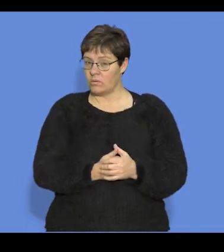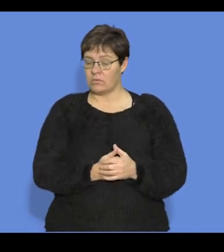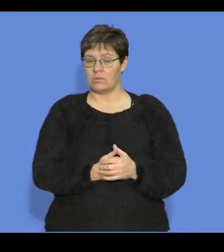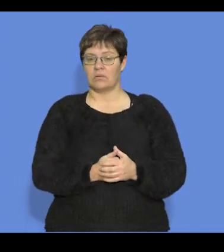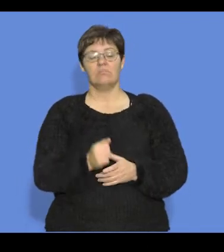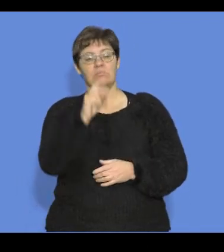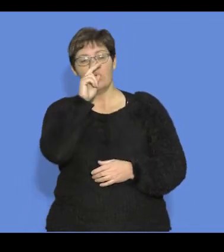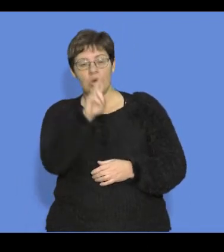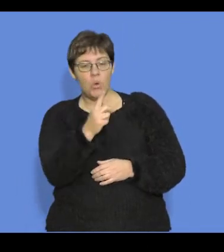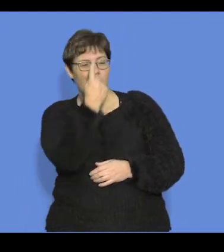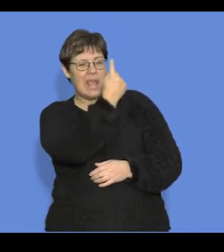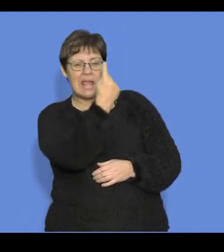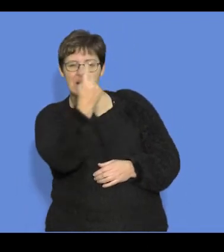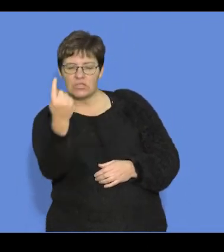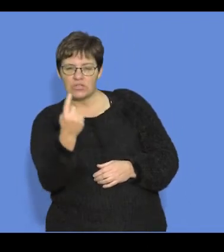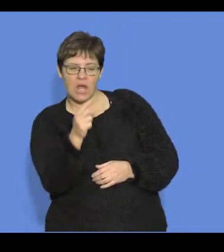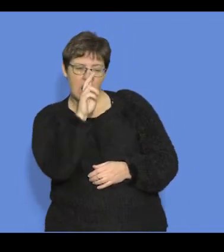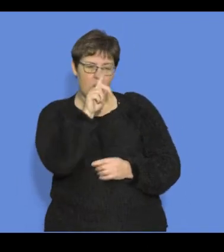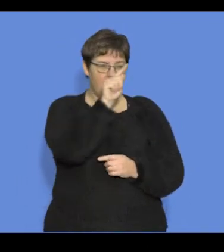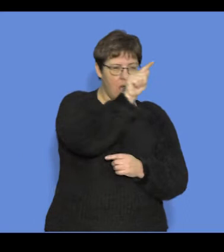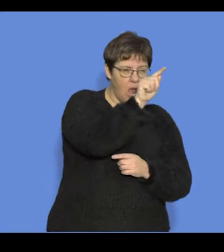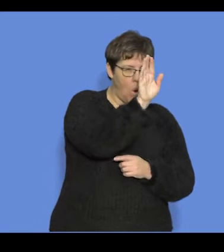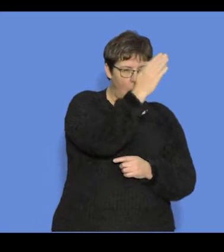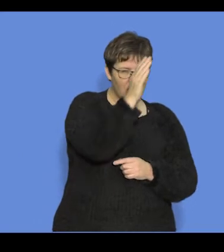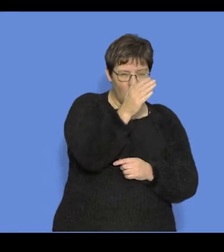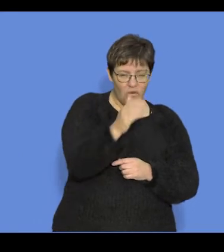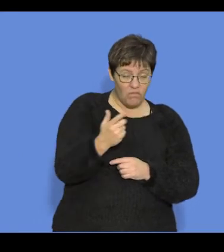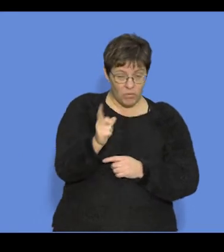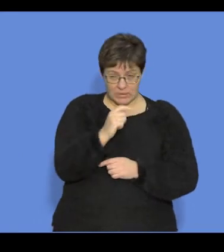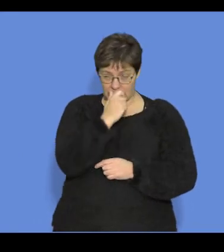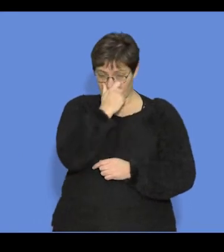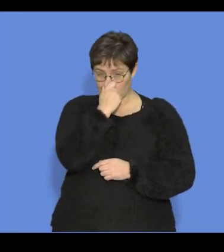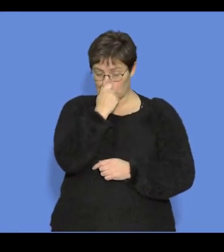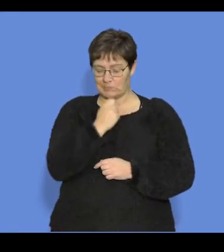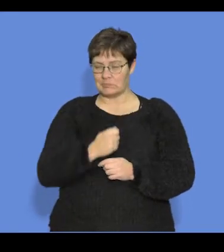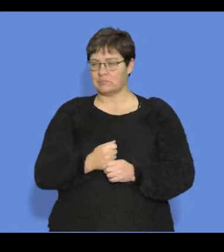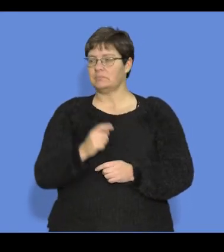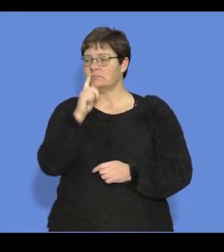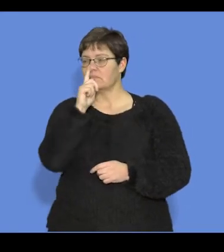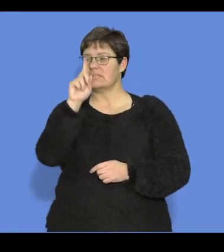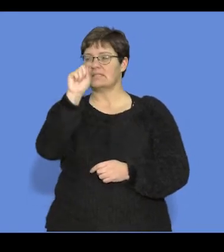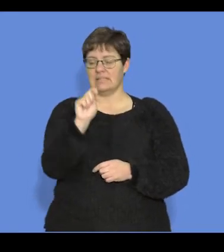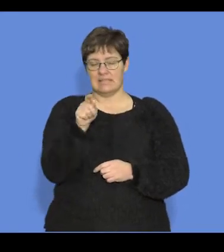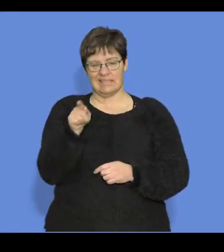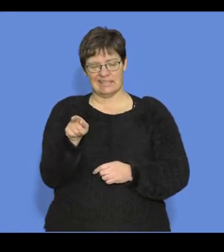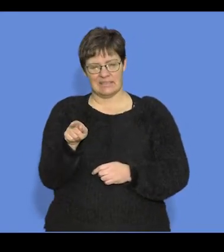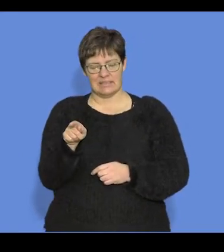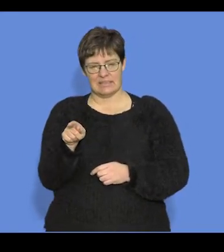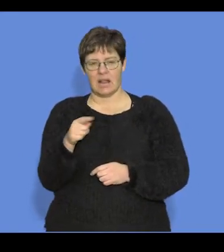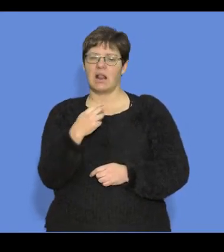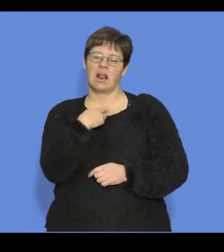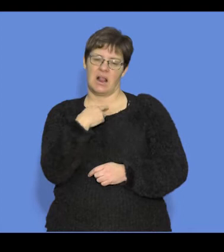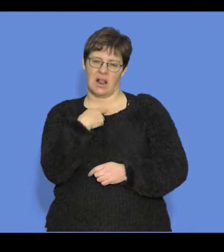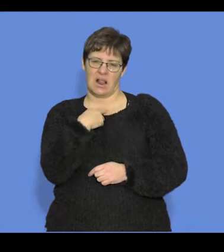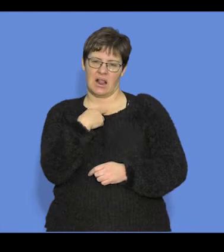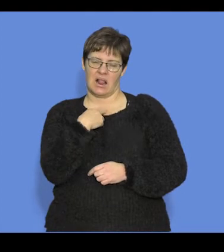to look at each one, look at the first one and eliminate them. For example, T. Okay, now